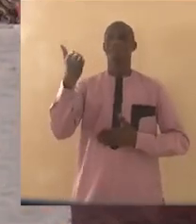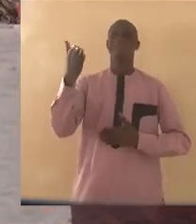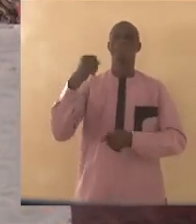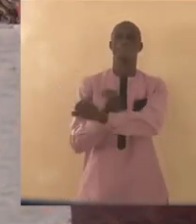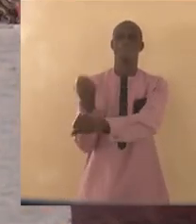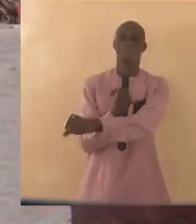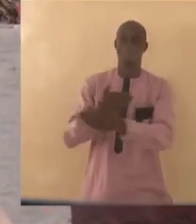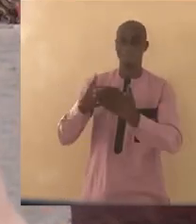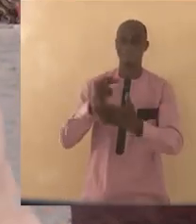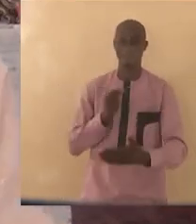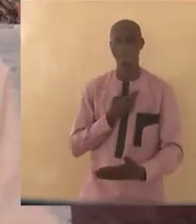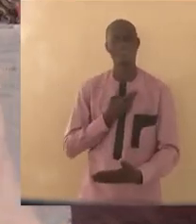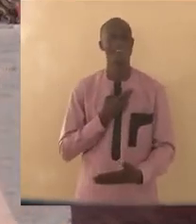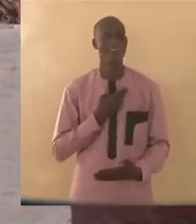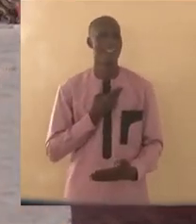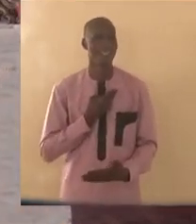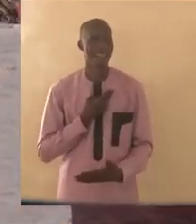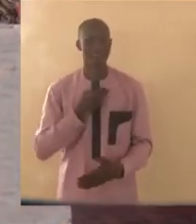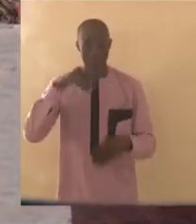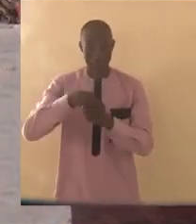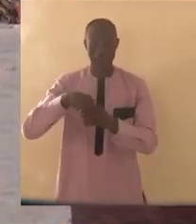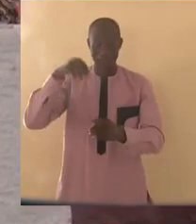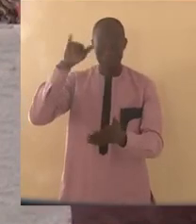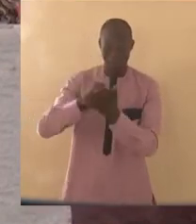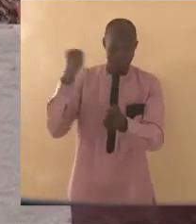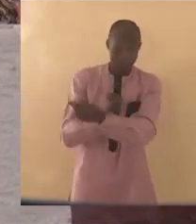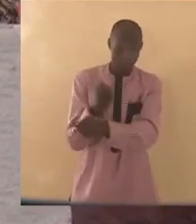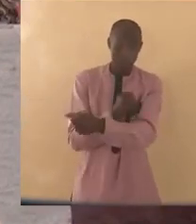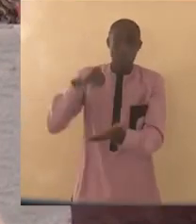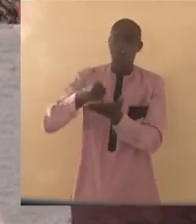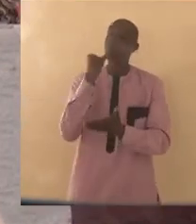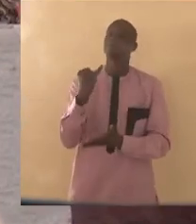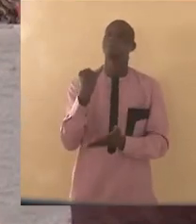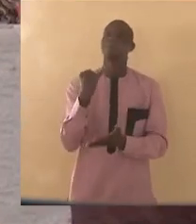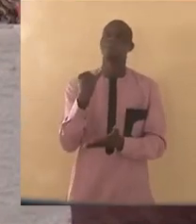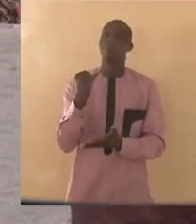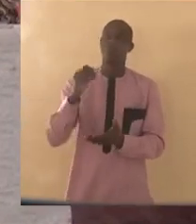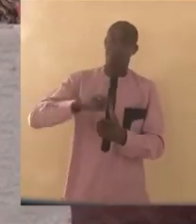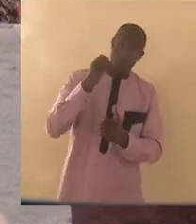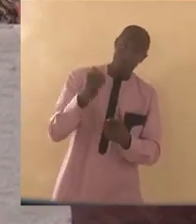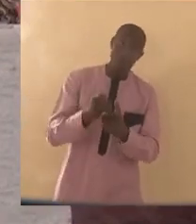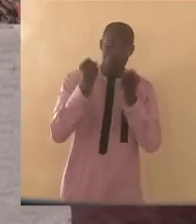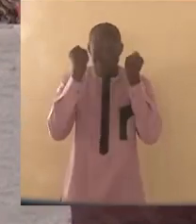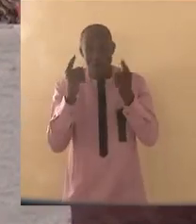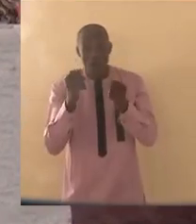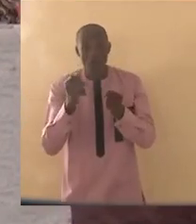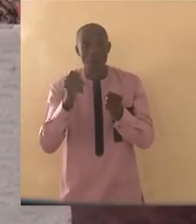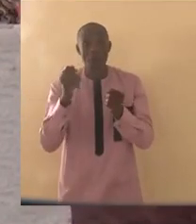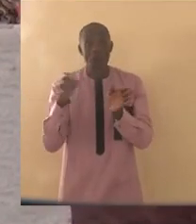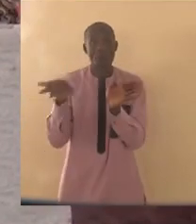There is a Dutse near us. And in the Dutse, it is either we are walking by the